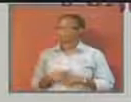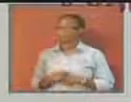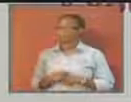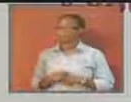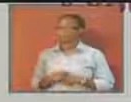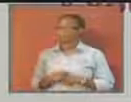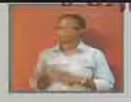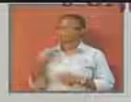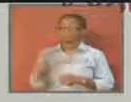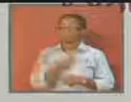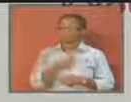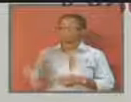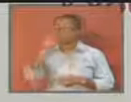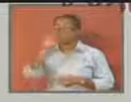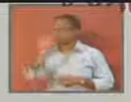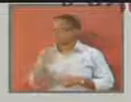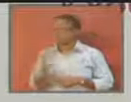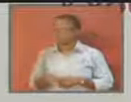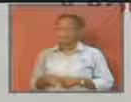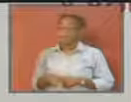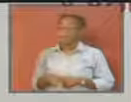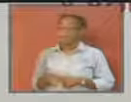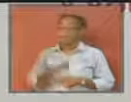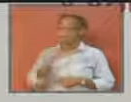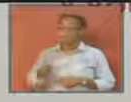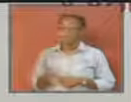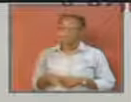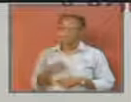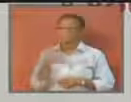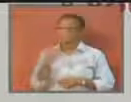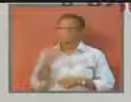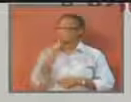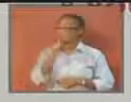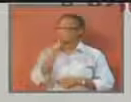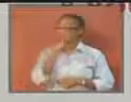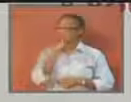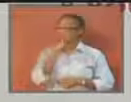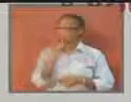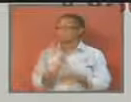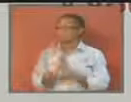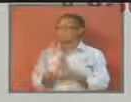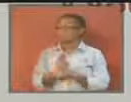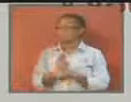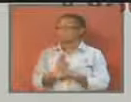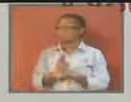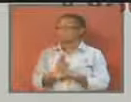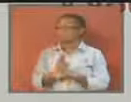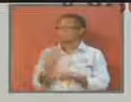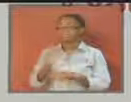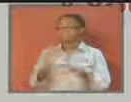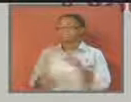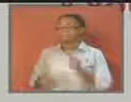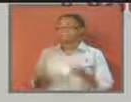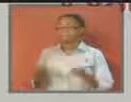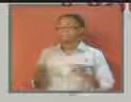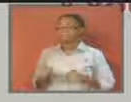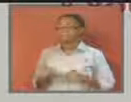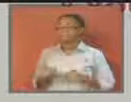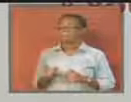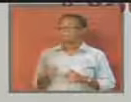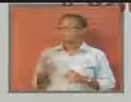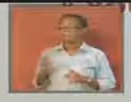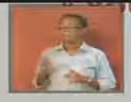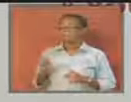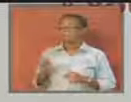any point during this pandemic that they can't see COVID-19 cases. But on the contrary, a lot of the cases, once they turned out positive, were shuttled to the public